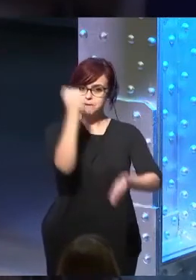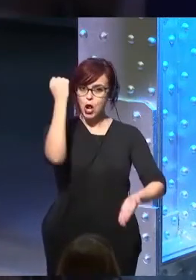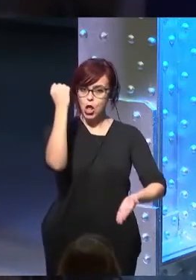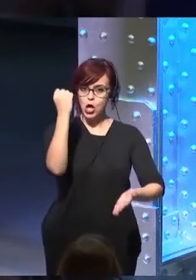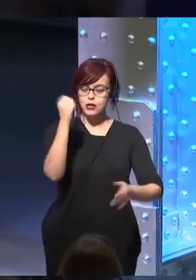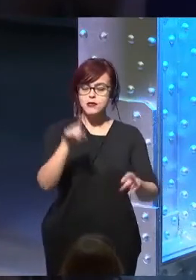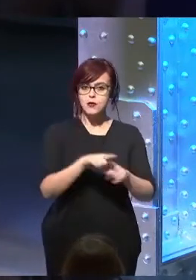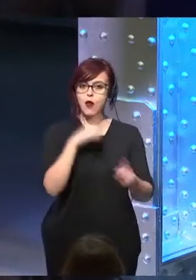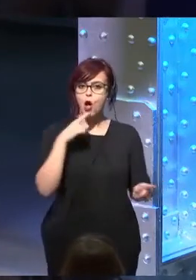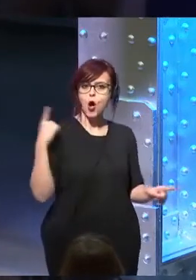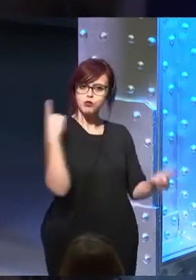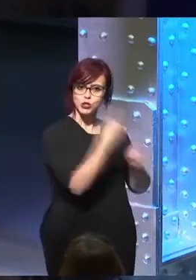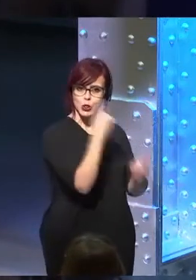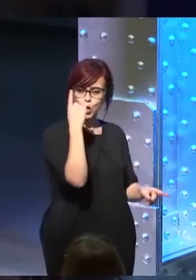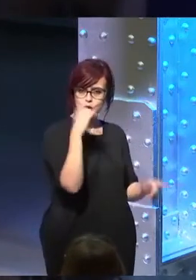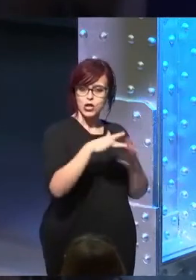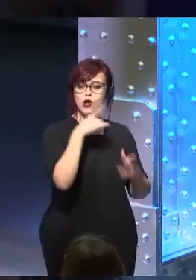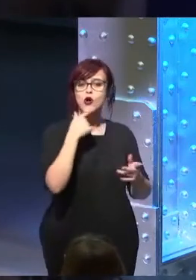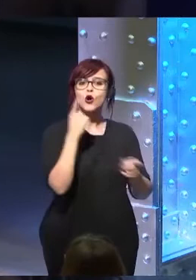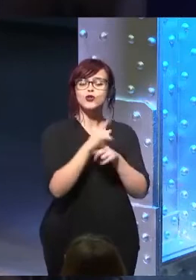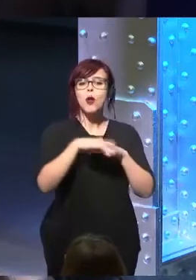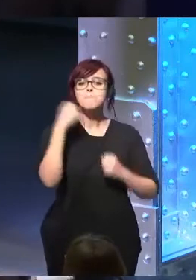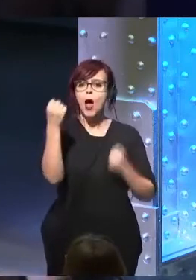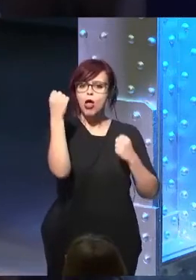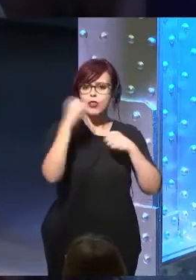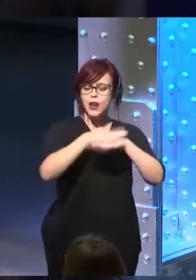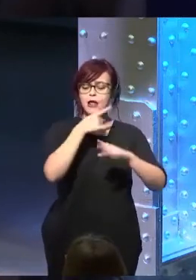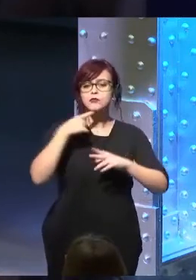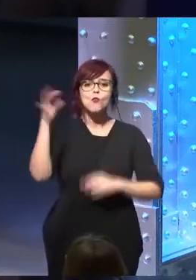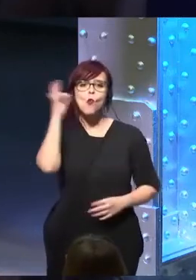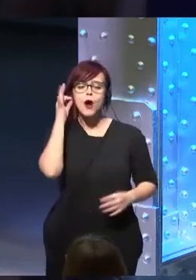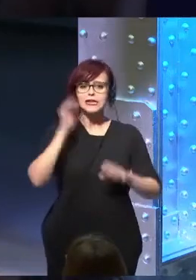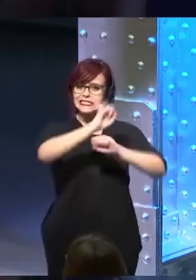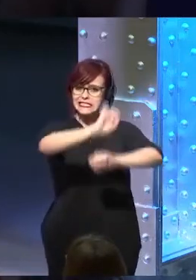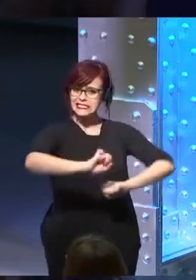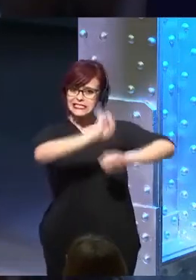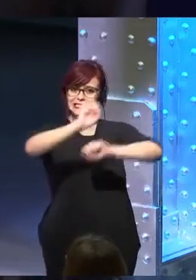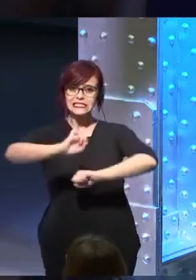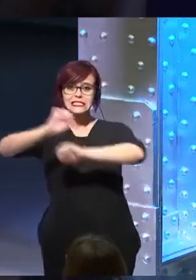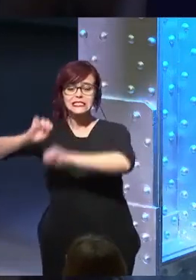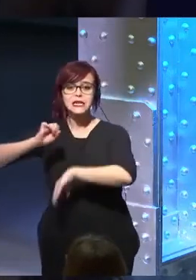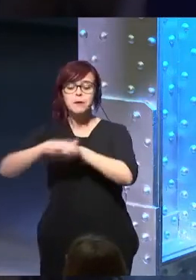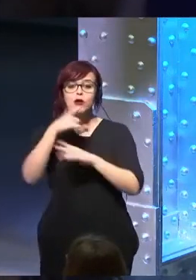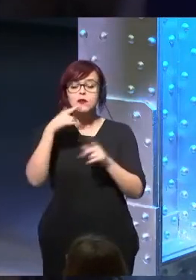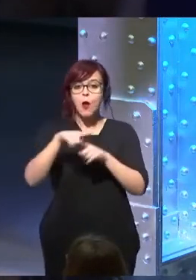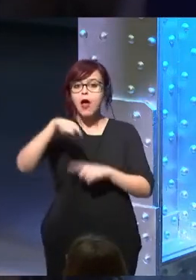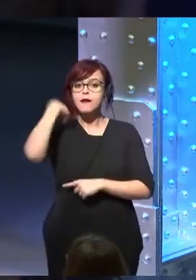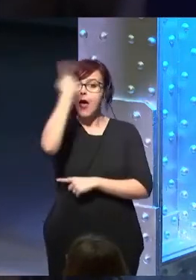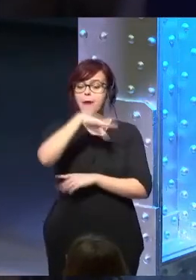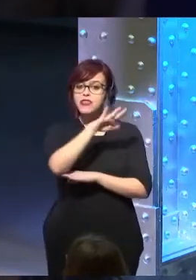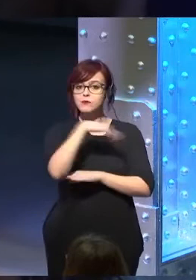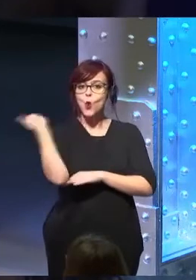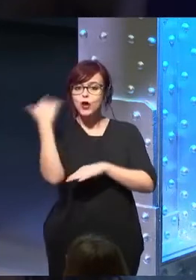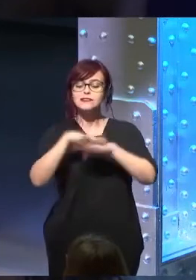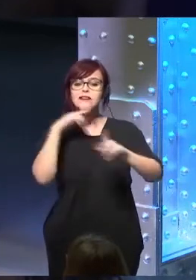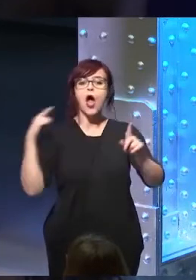to women's power whenever they claim it, and in a sense, because it's the head, vicious